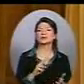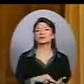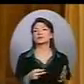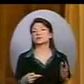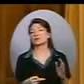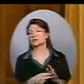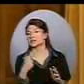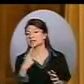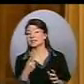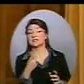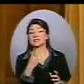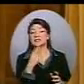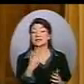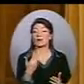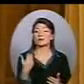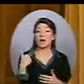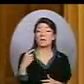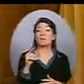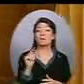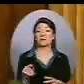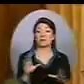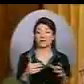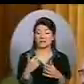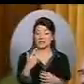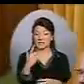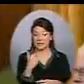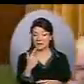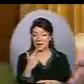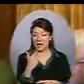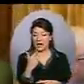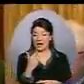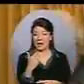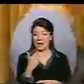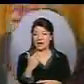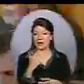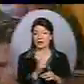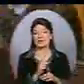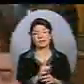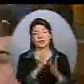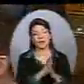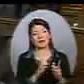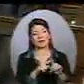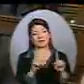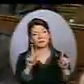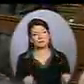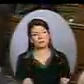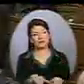out, Mr. Speaker, they were in fact calling on behalf of the Liberal Party. At least that's what it appears, Mr. Speaker.